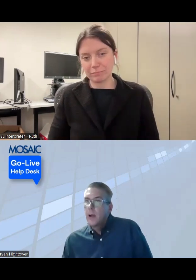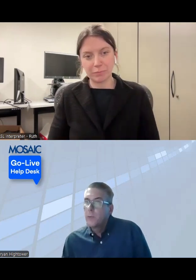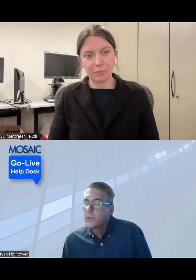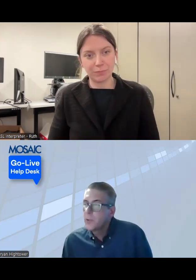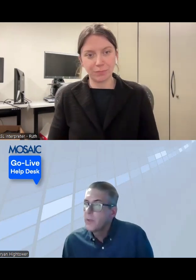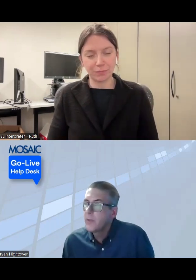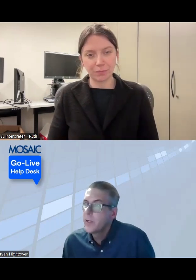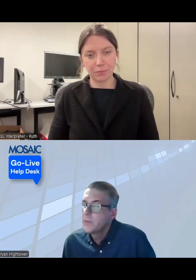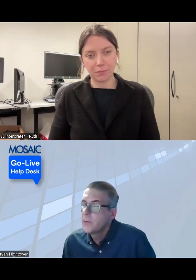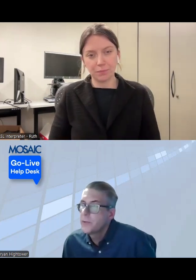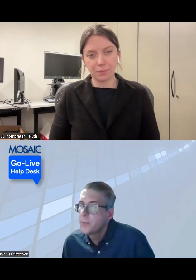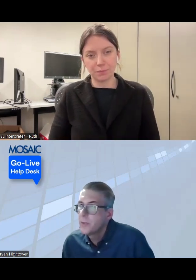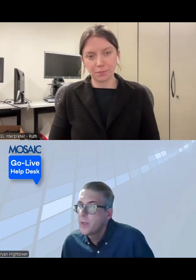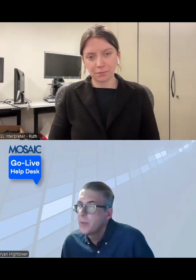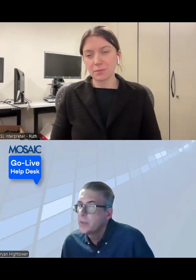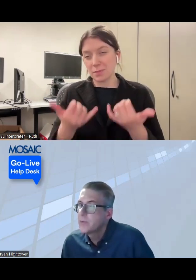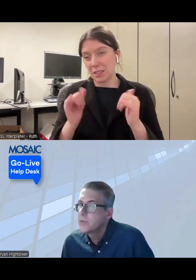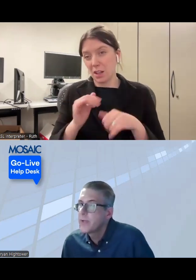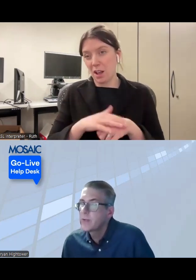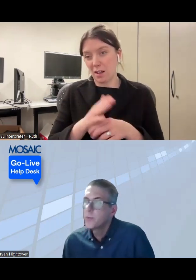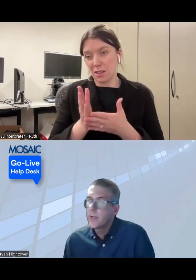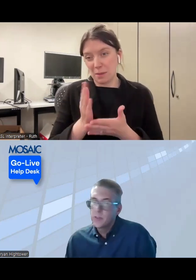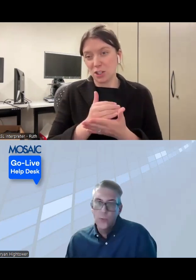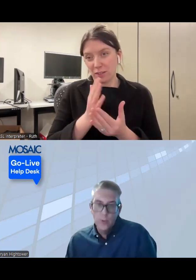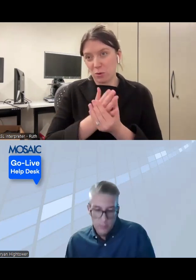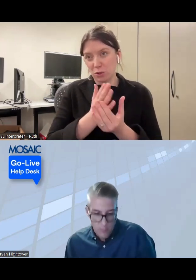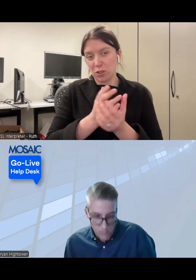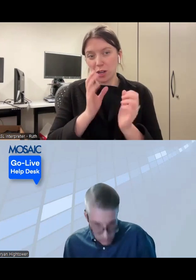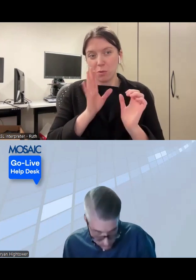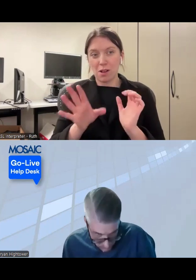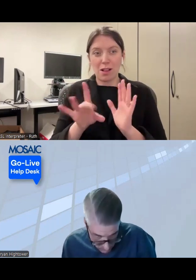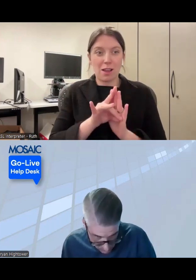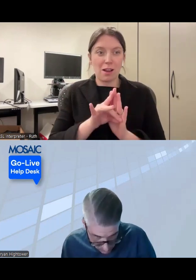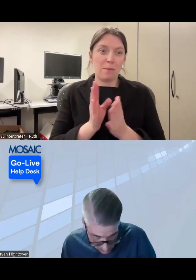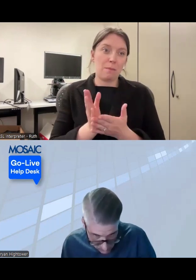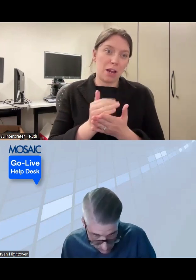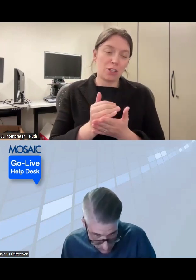So still within the budget folder, I'm going to pick budget versus actual dashboard.